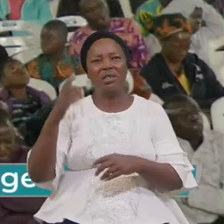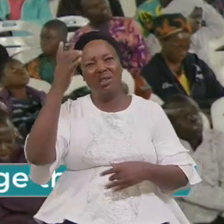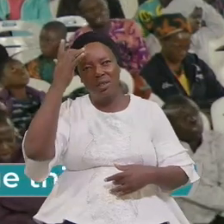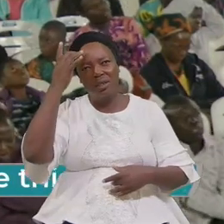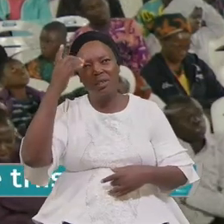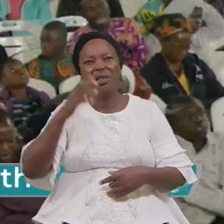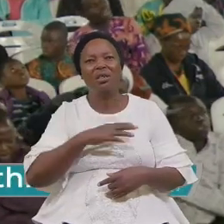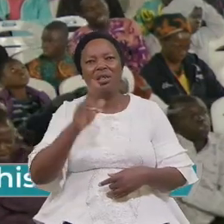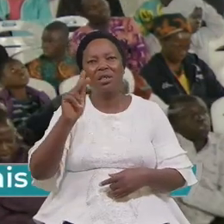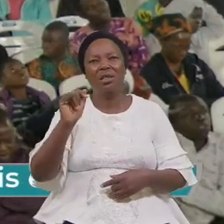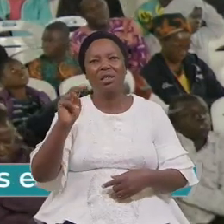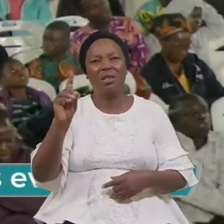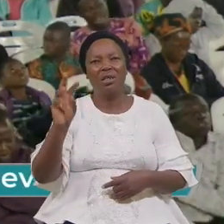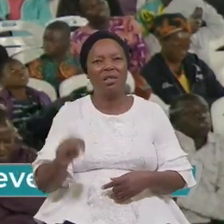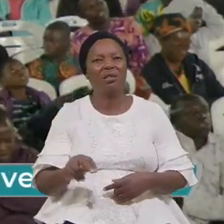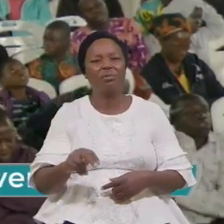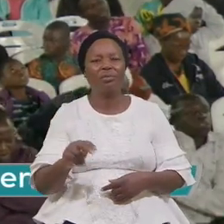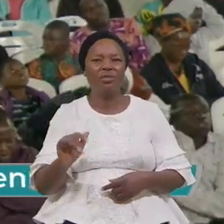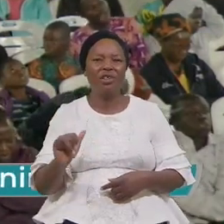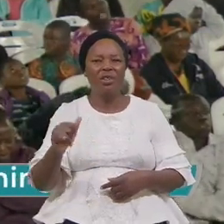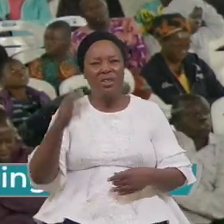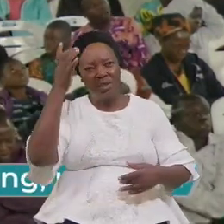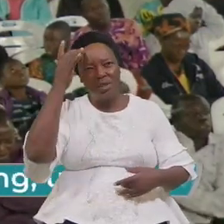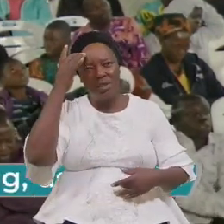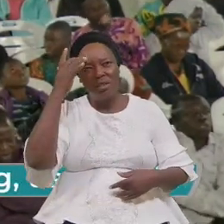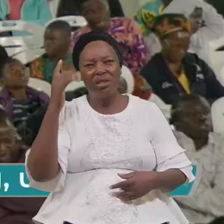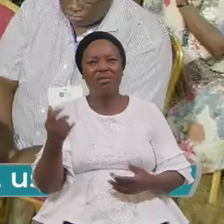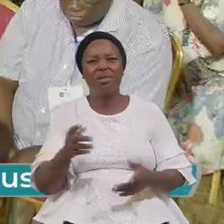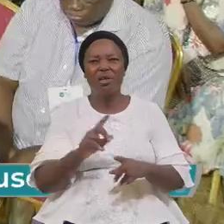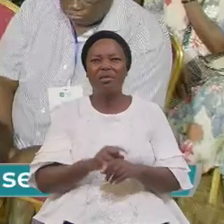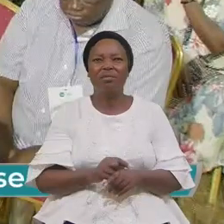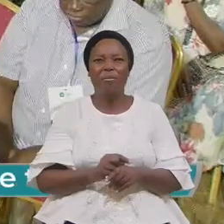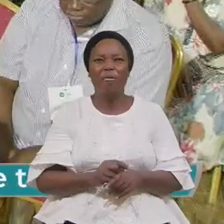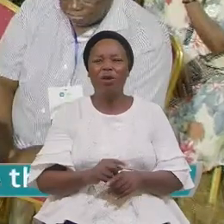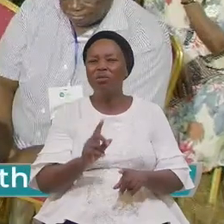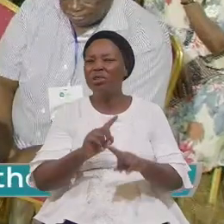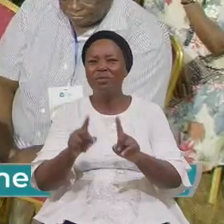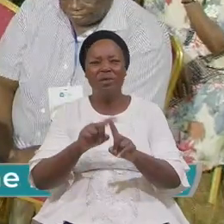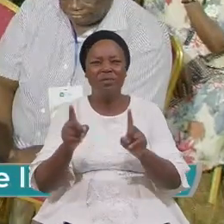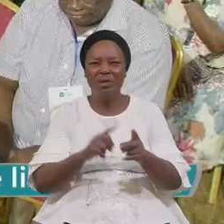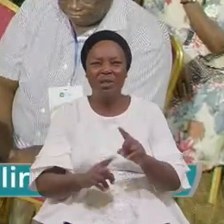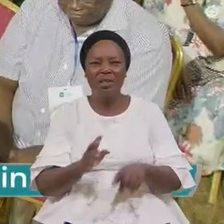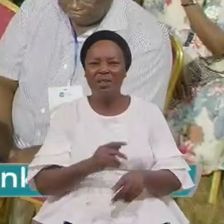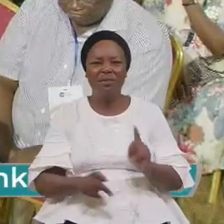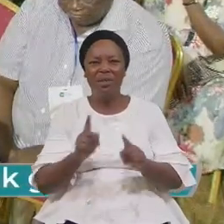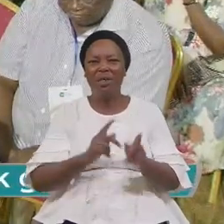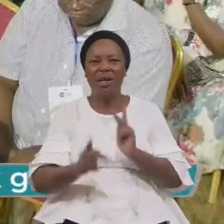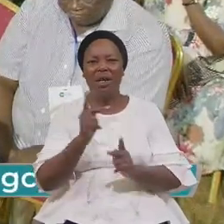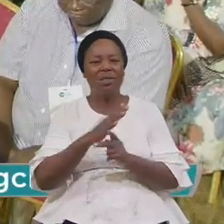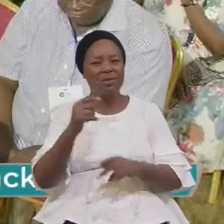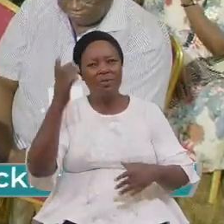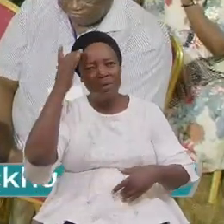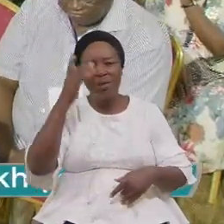kidney sicknesses, bone sicknesses, tissue sicknesses. Lord, give me complete